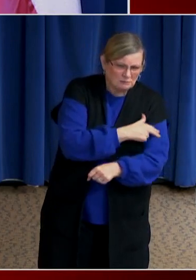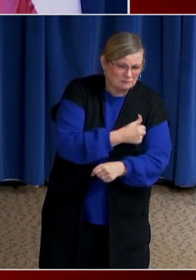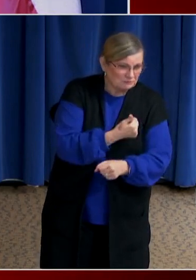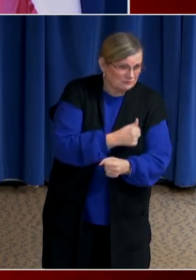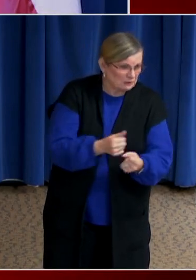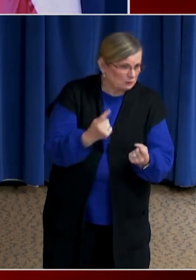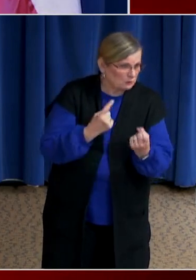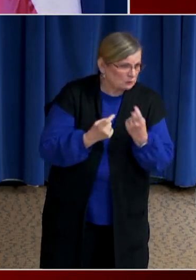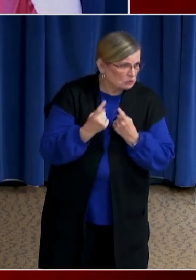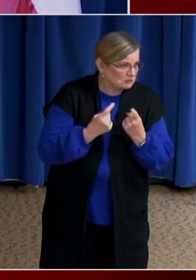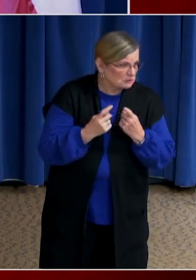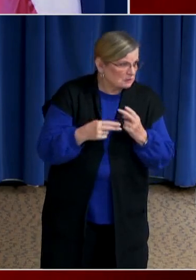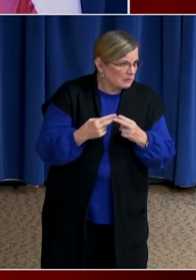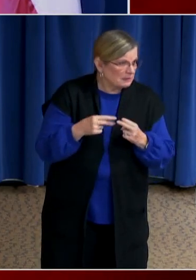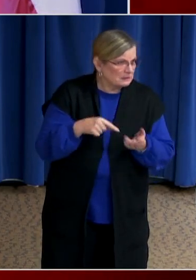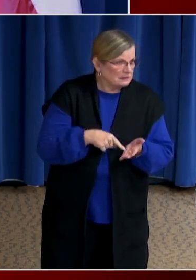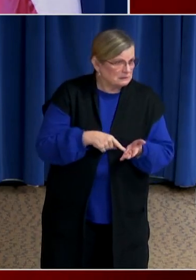all have.